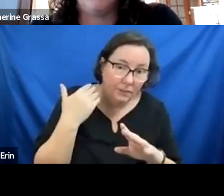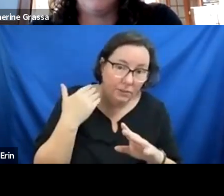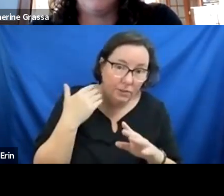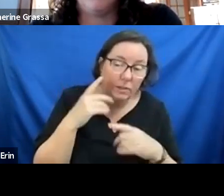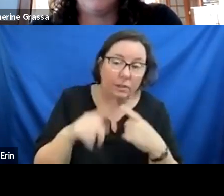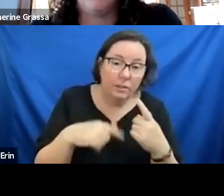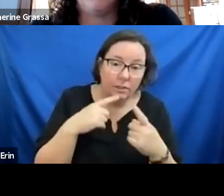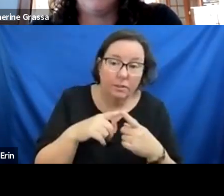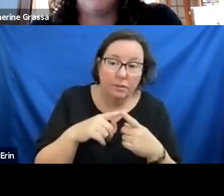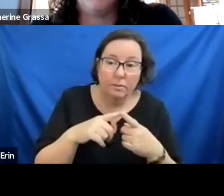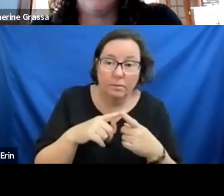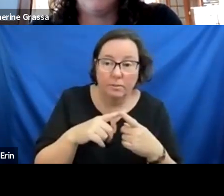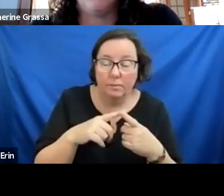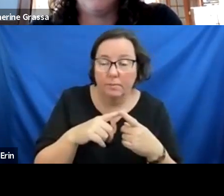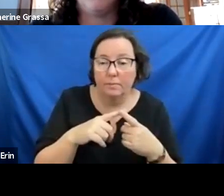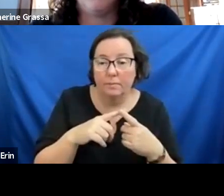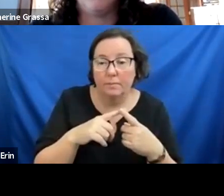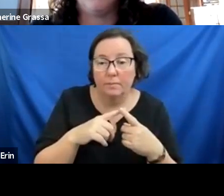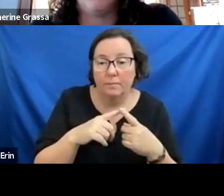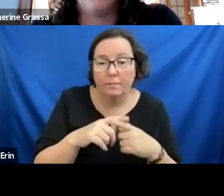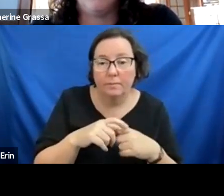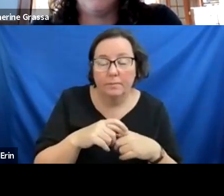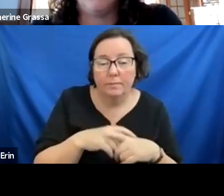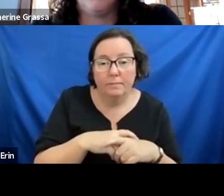when the